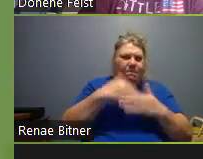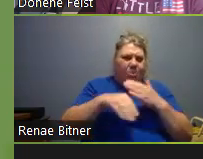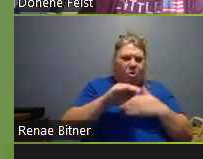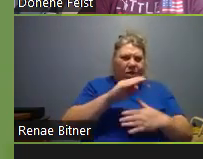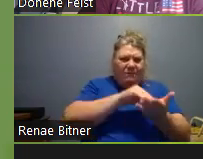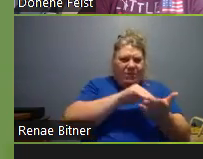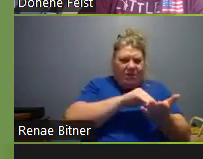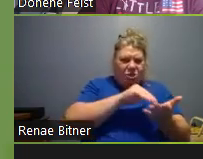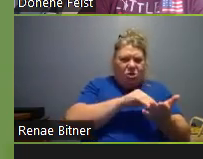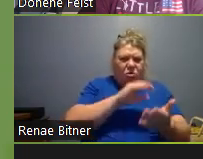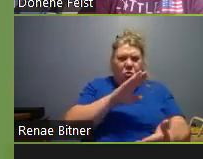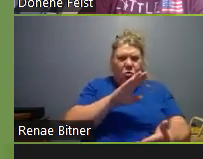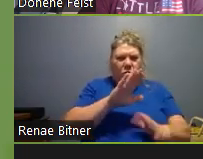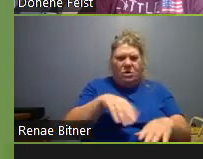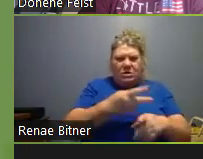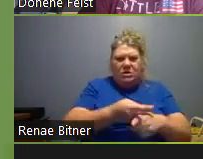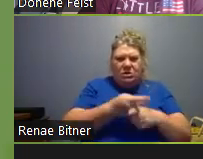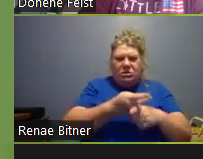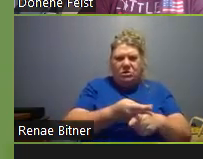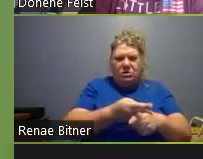physician or pediatrician will,